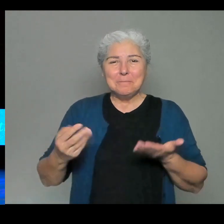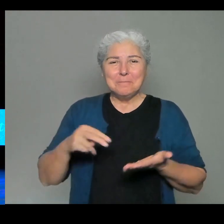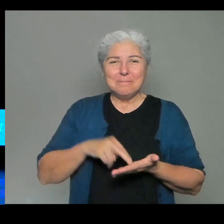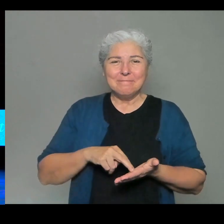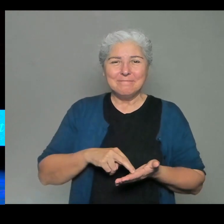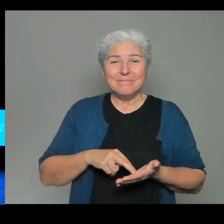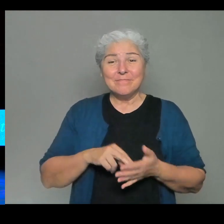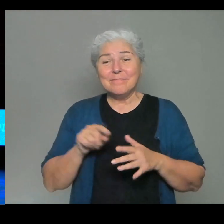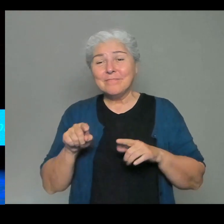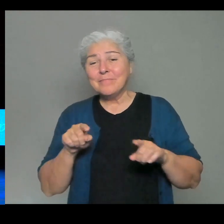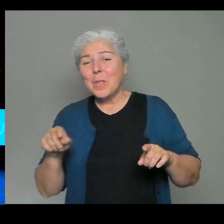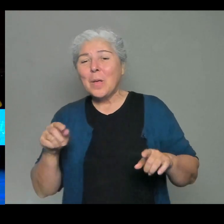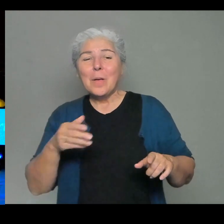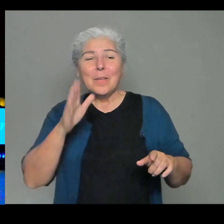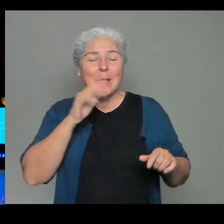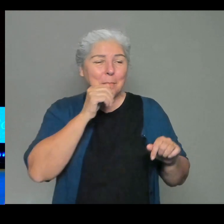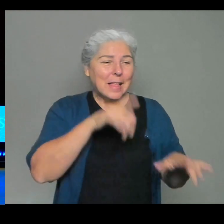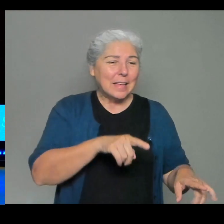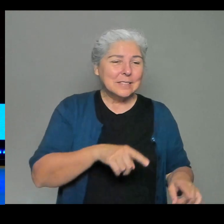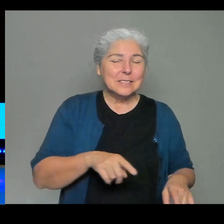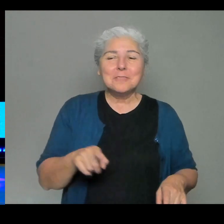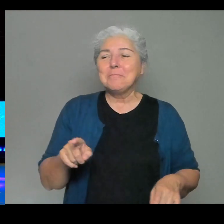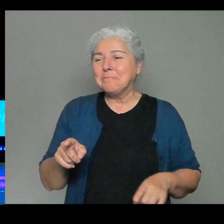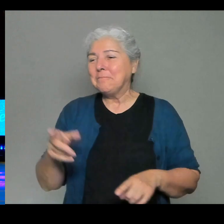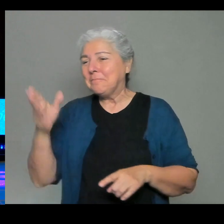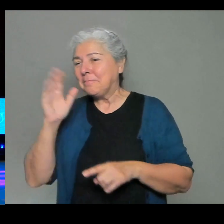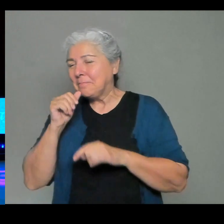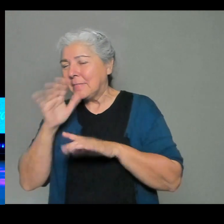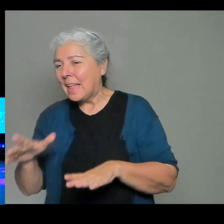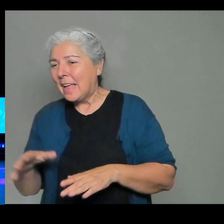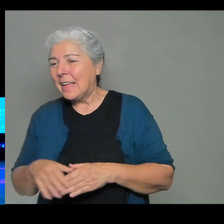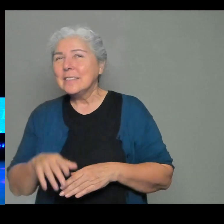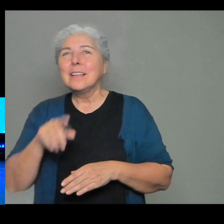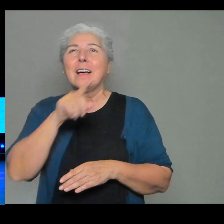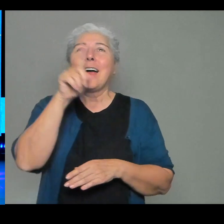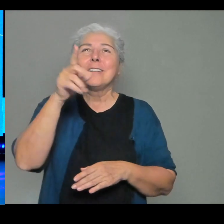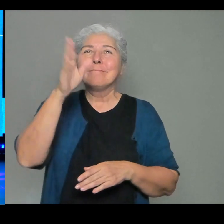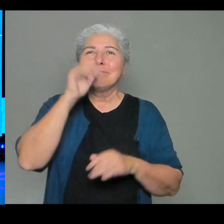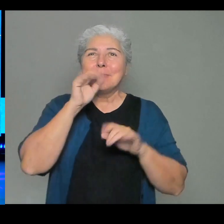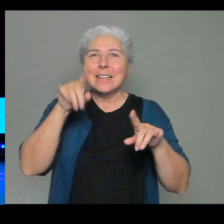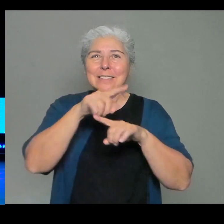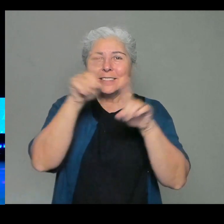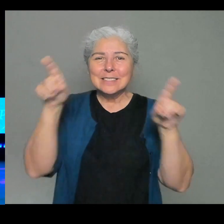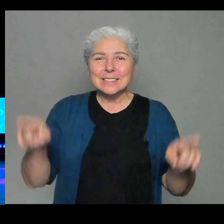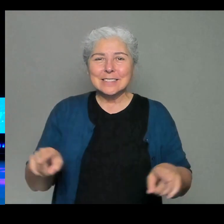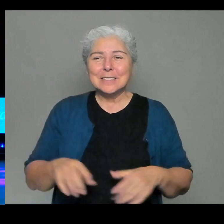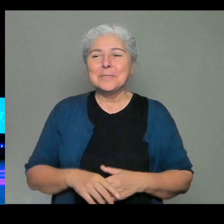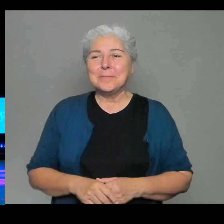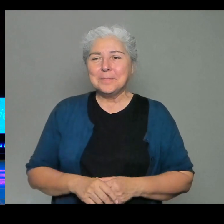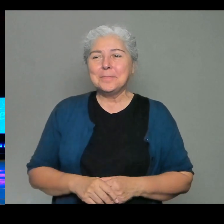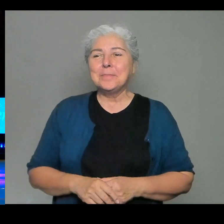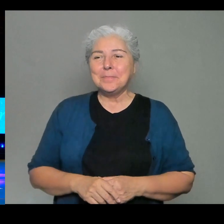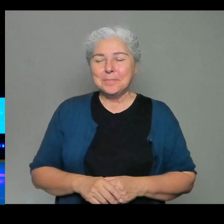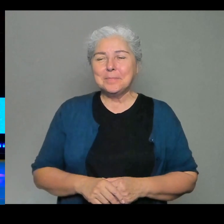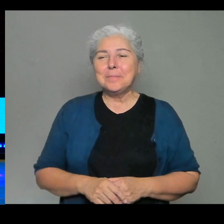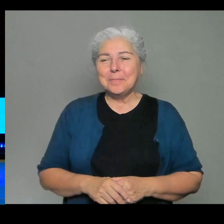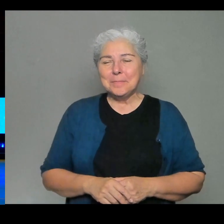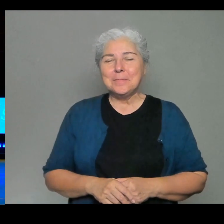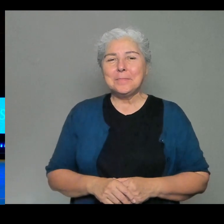two, three. Just stand to your feet. God bless you. God bless you. God bless you. God bless you. God bless you. God bless you. God bless